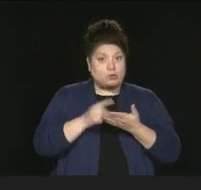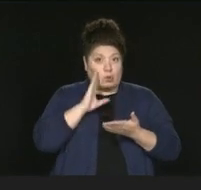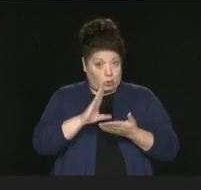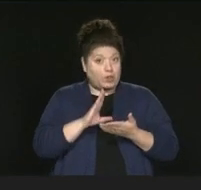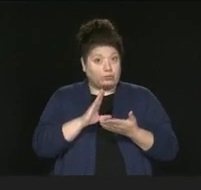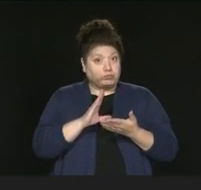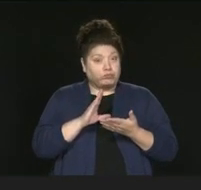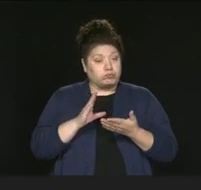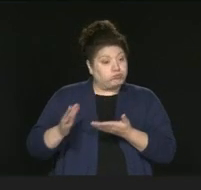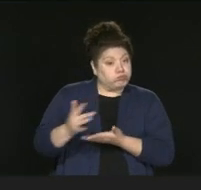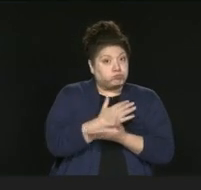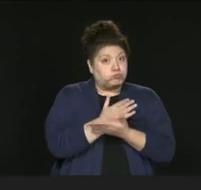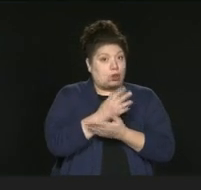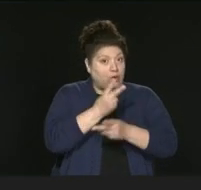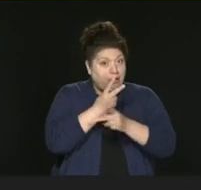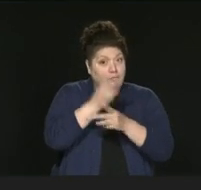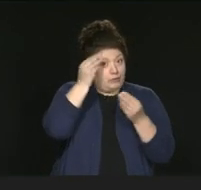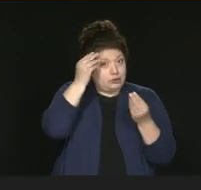ongoing. Thanks.